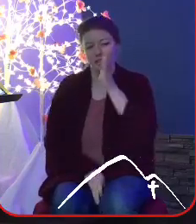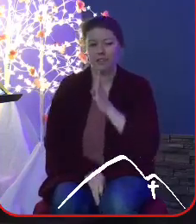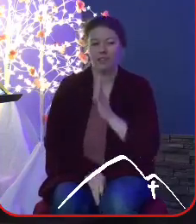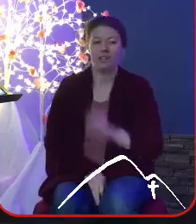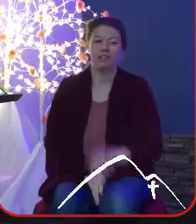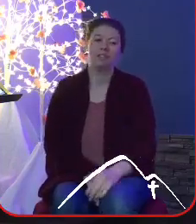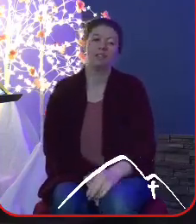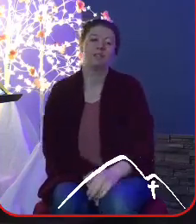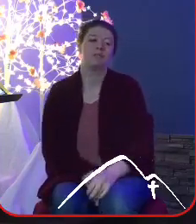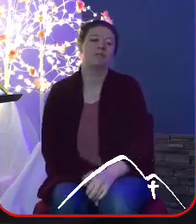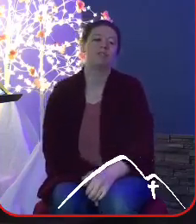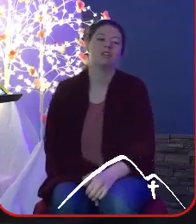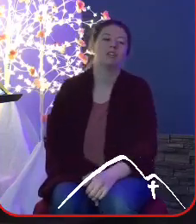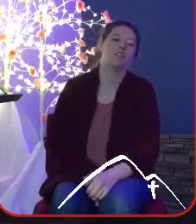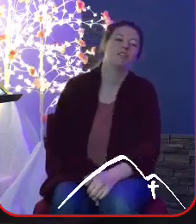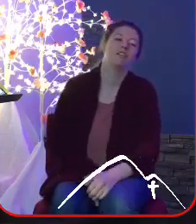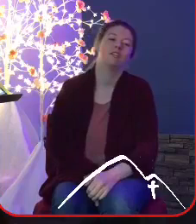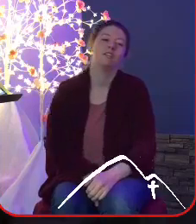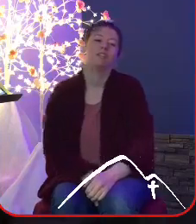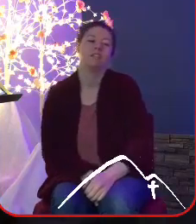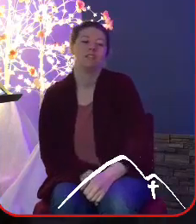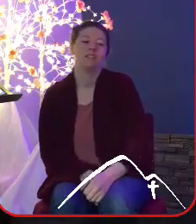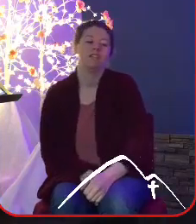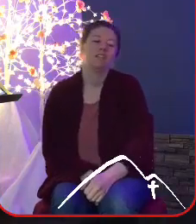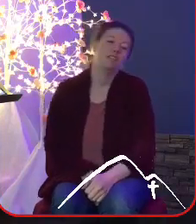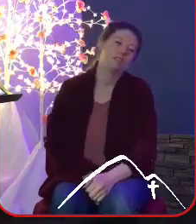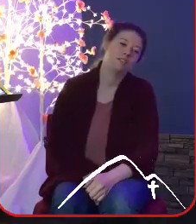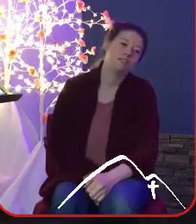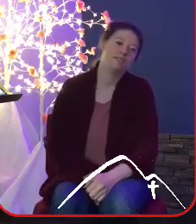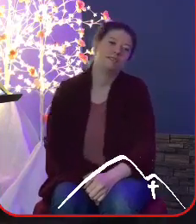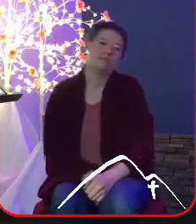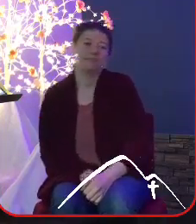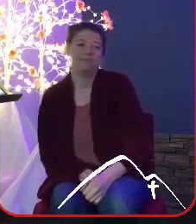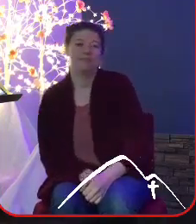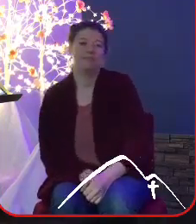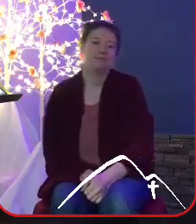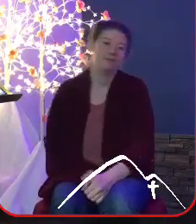I am a child of God.